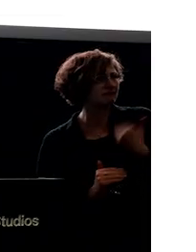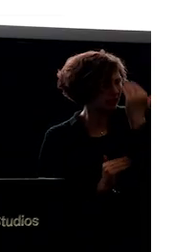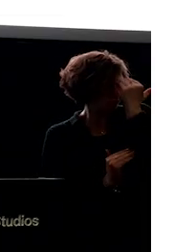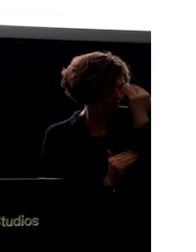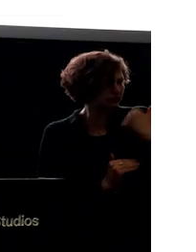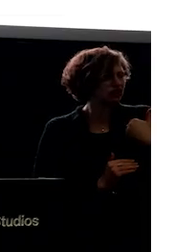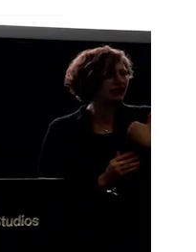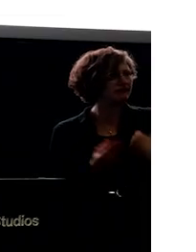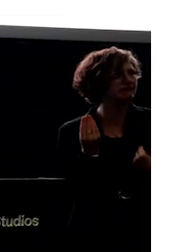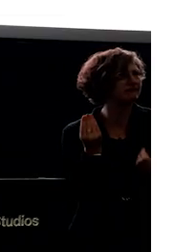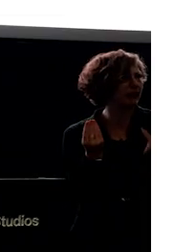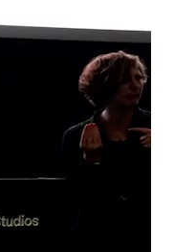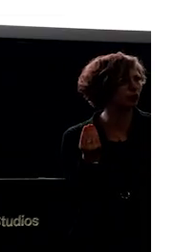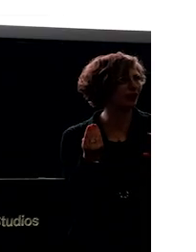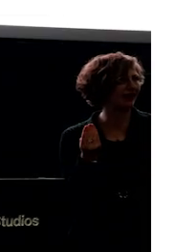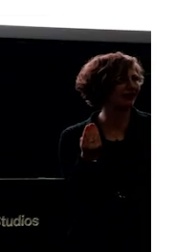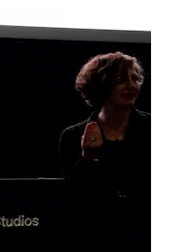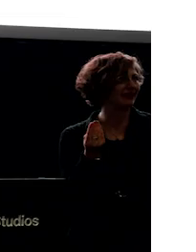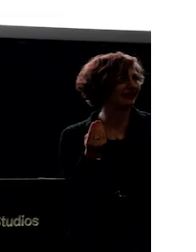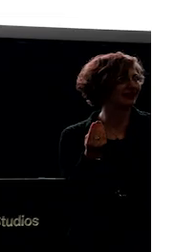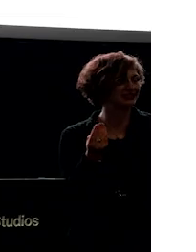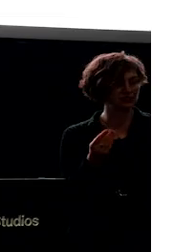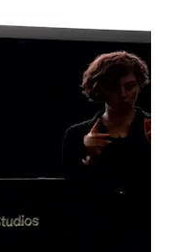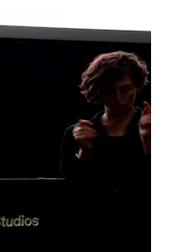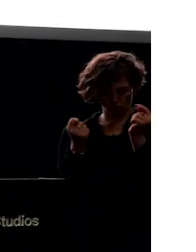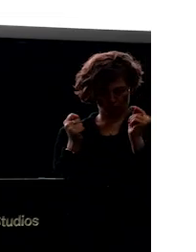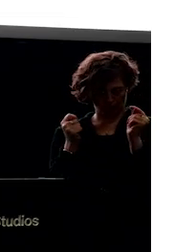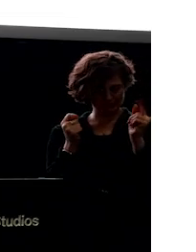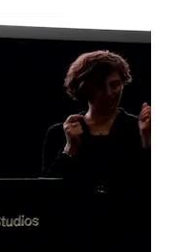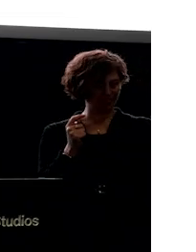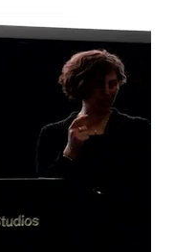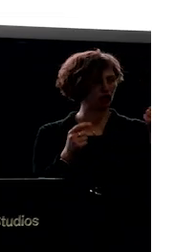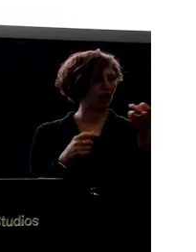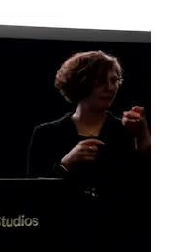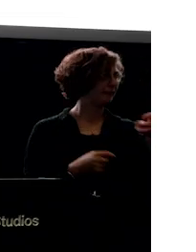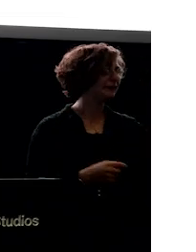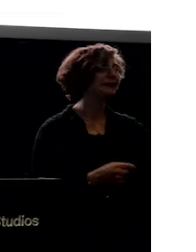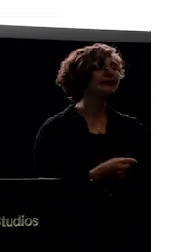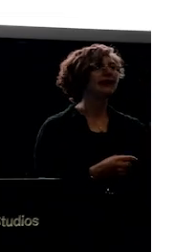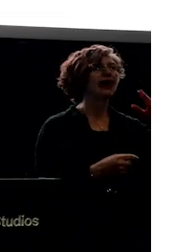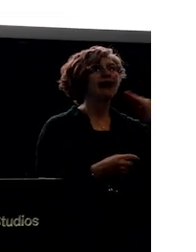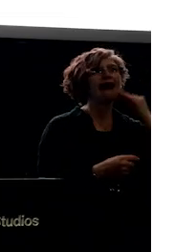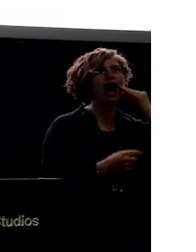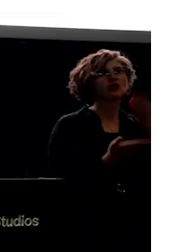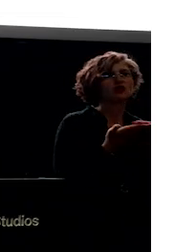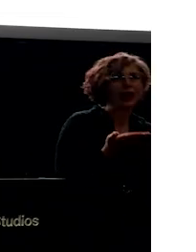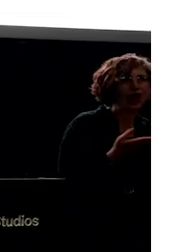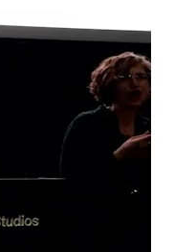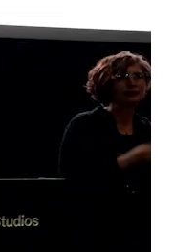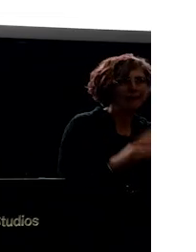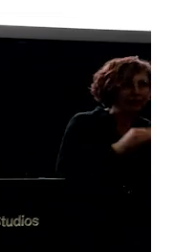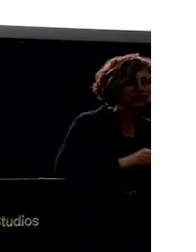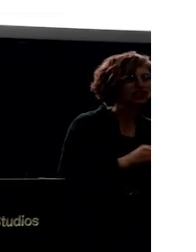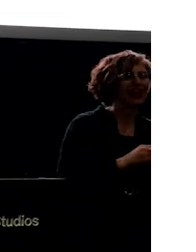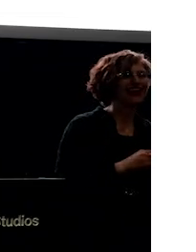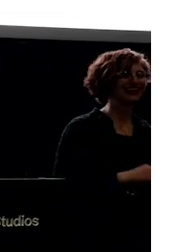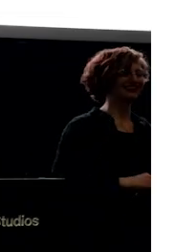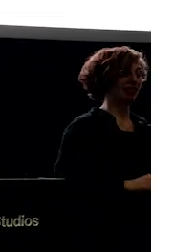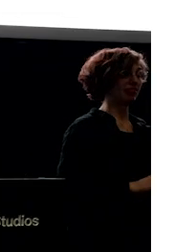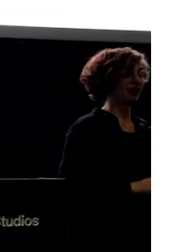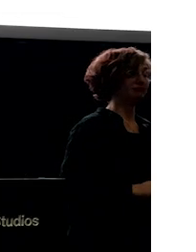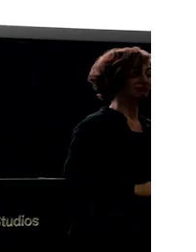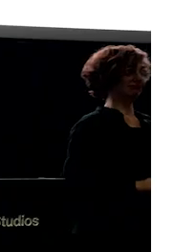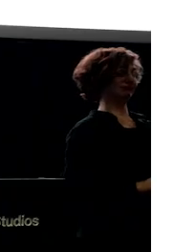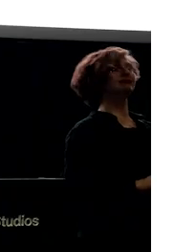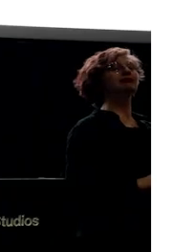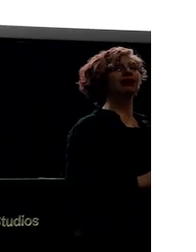Later in my career, I pivoted into housewares, packaging, and most recently I've been working in the food space. Each time I stepped